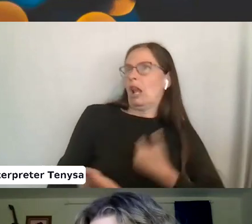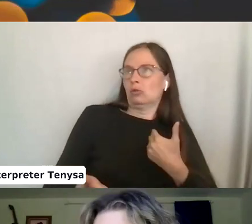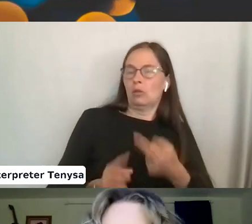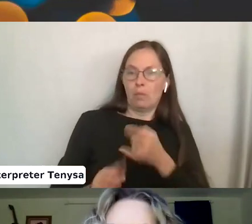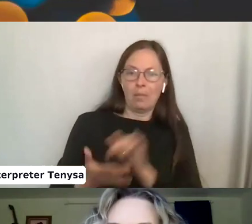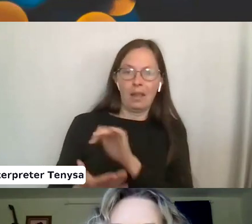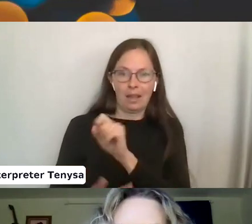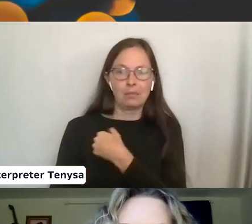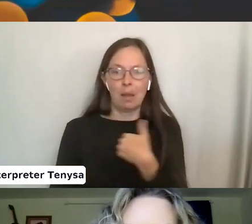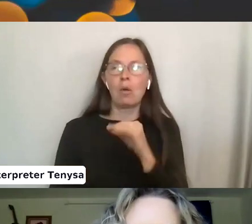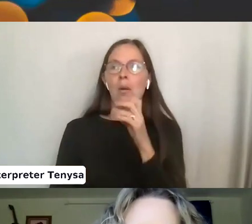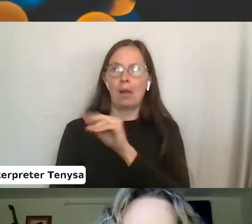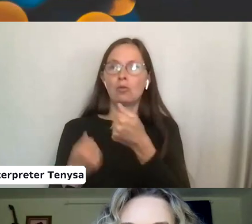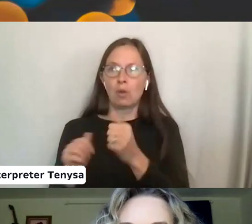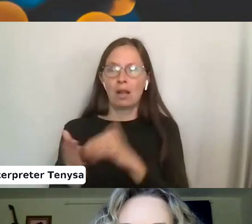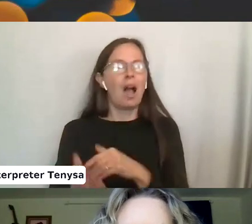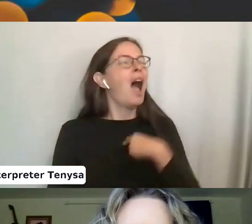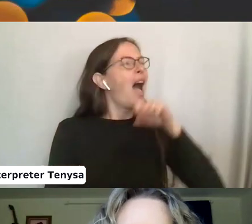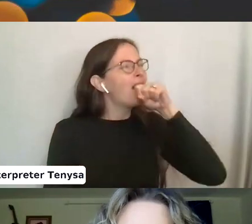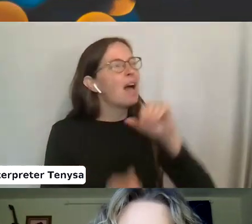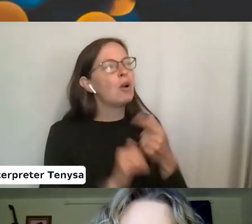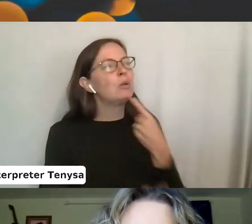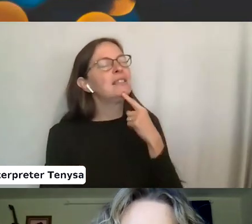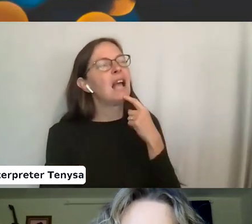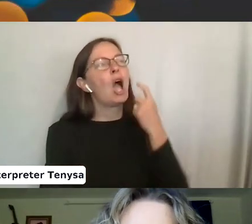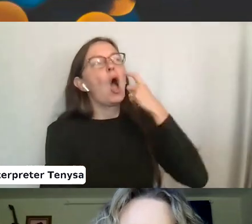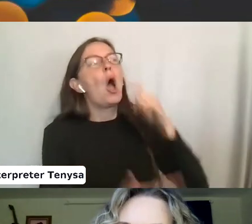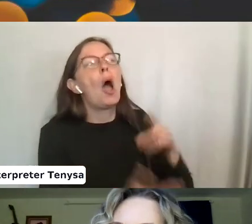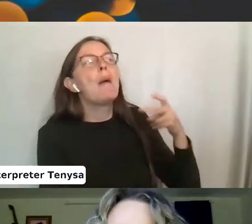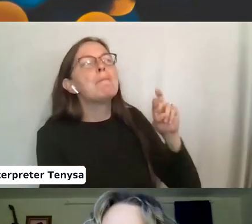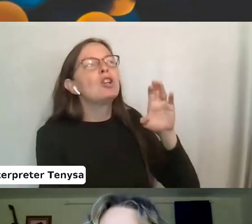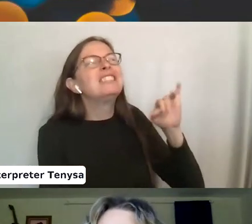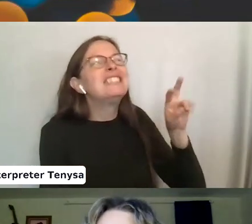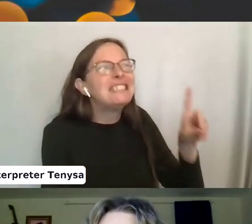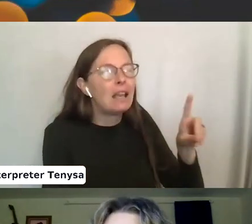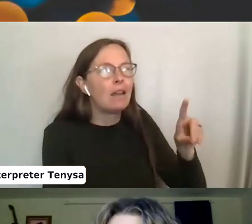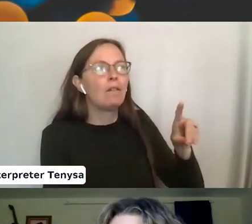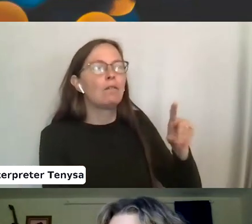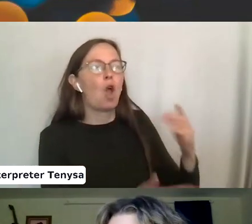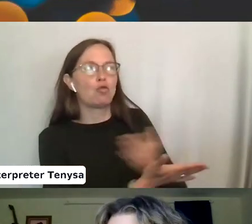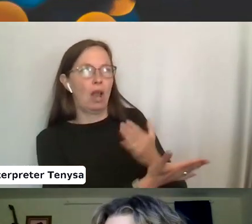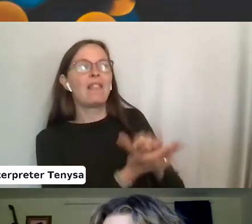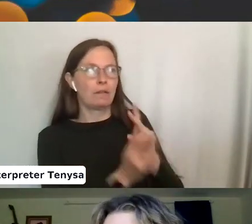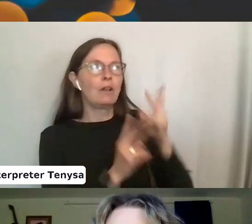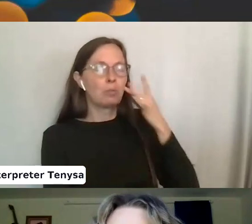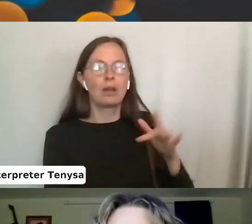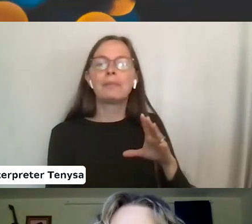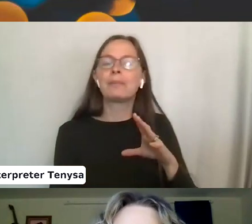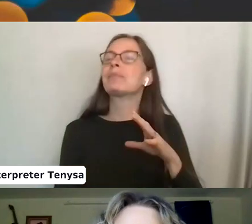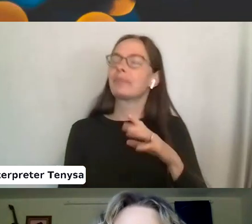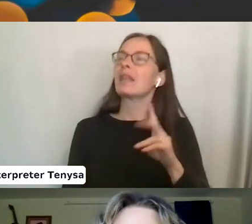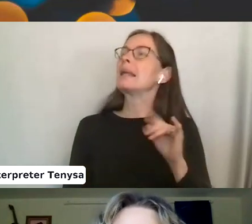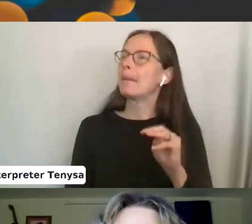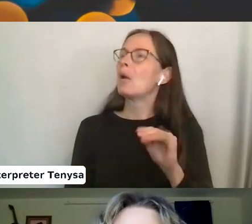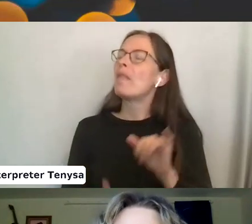again and see. I love how you say perceived rejection. Yes. Yeah. That's very smart. Yeah. And that is, so